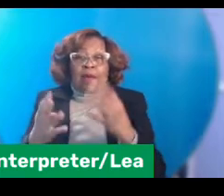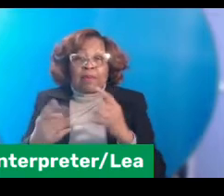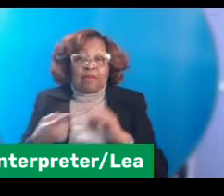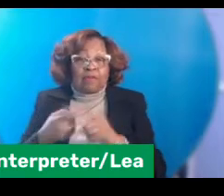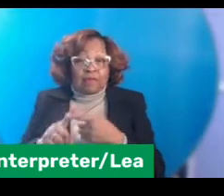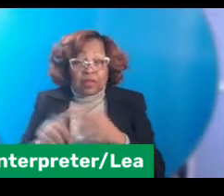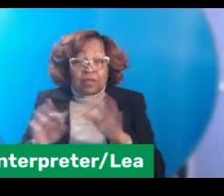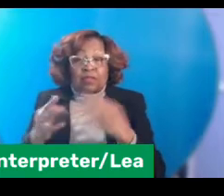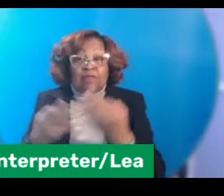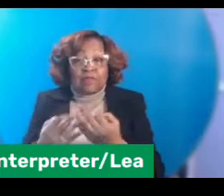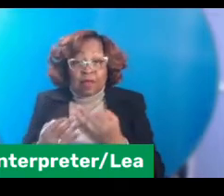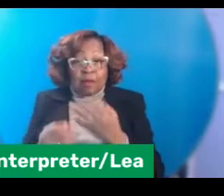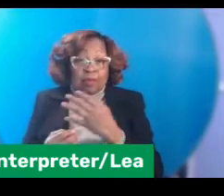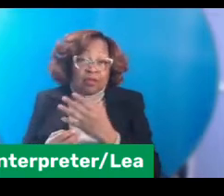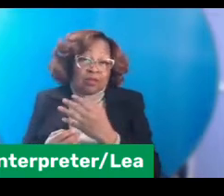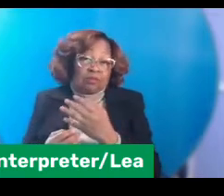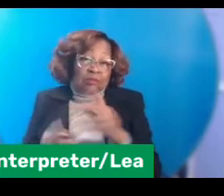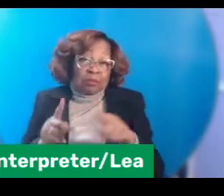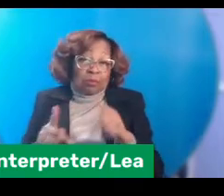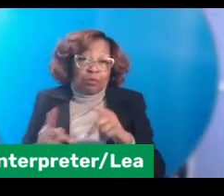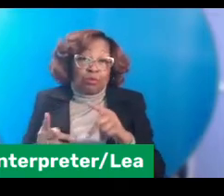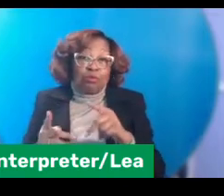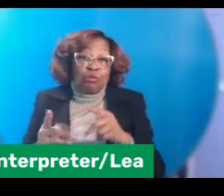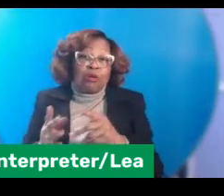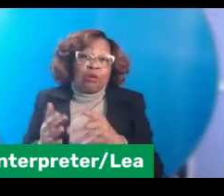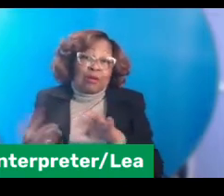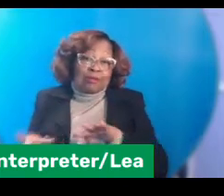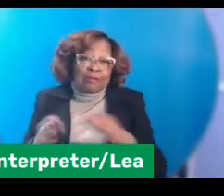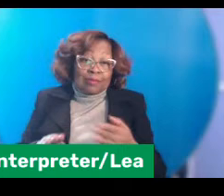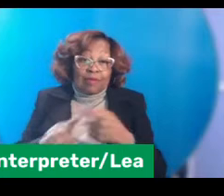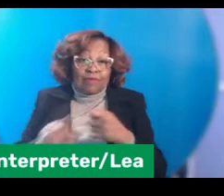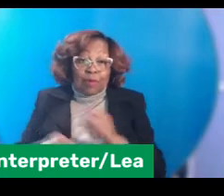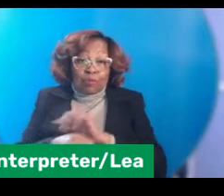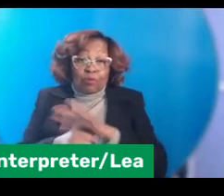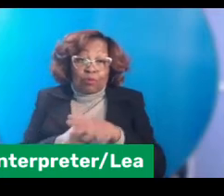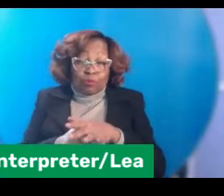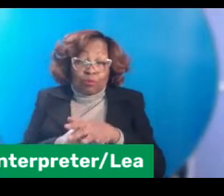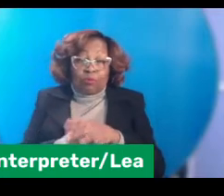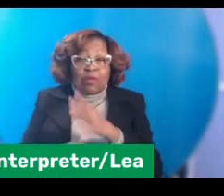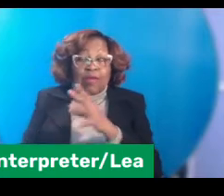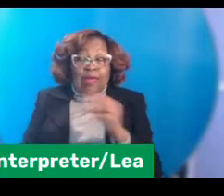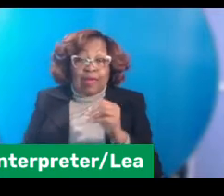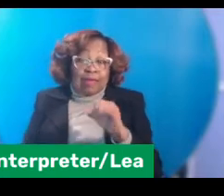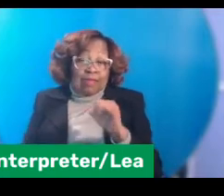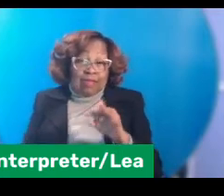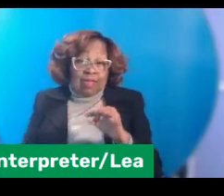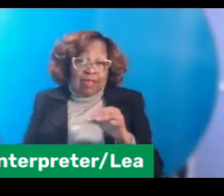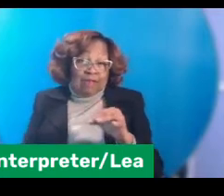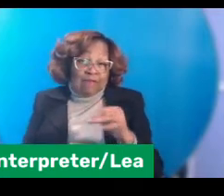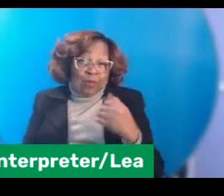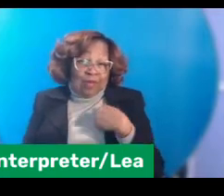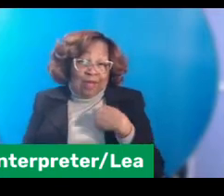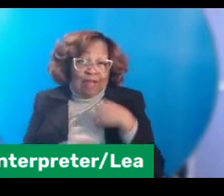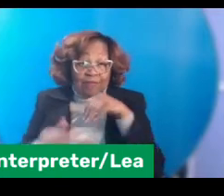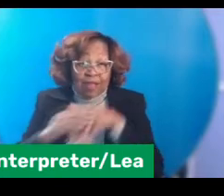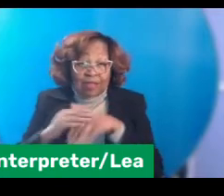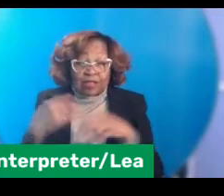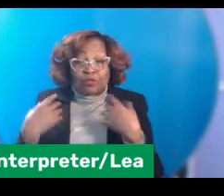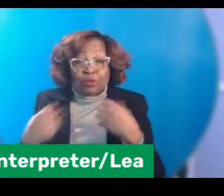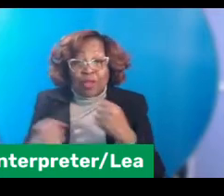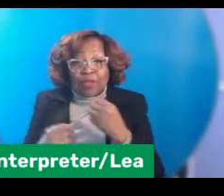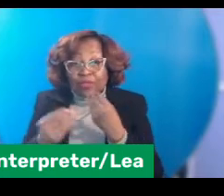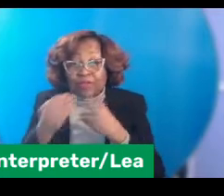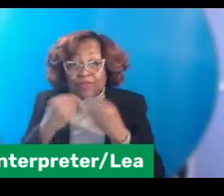and family and loved ones that they had lost from COVID. And they said, if we had access to healthy food and